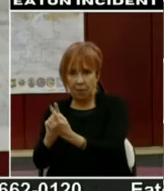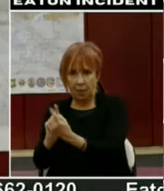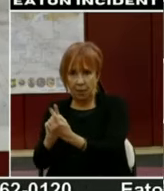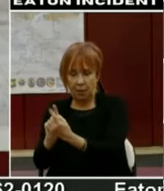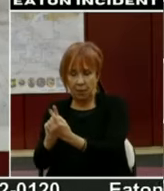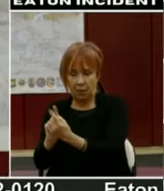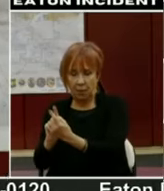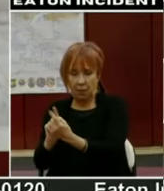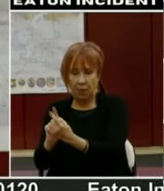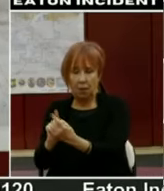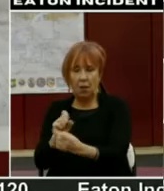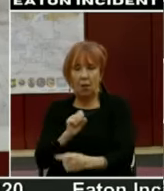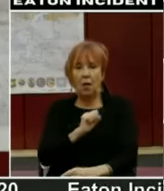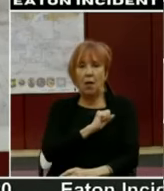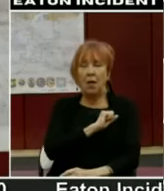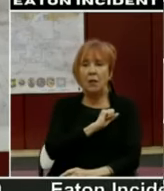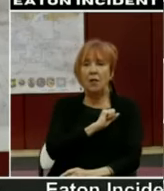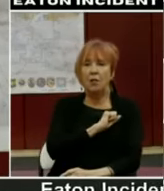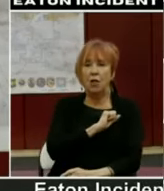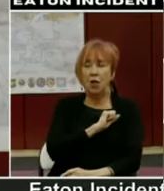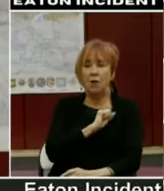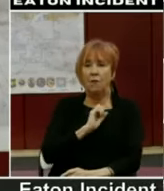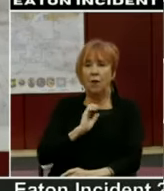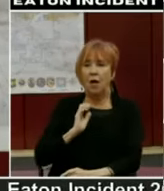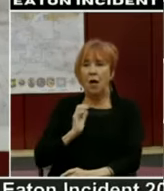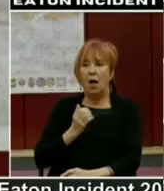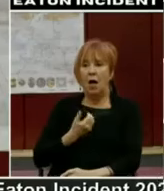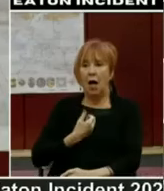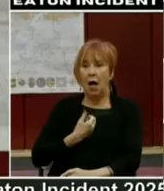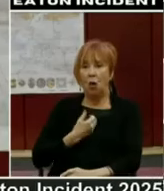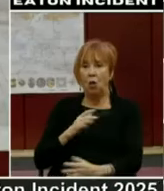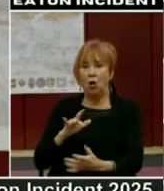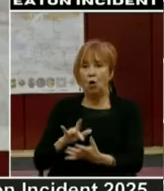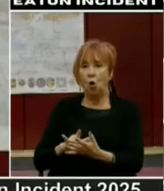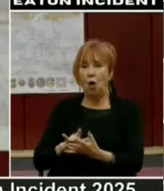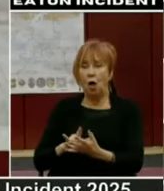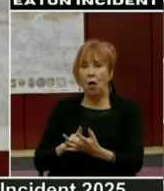Sheriff's Department's core value is based on treating everyone with respect.